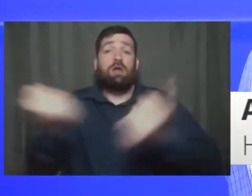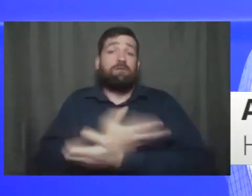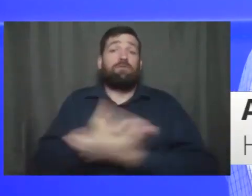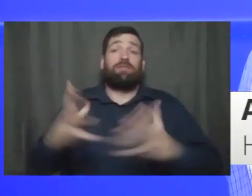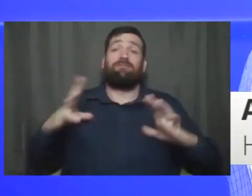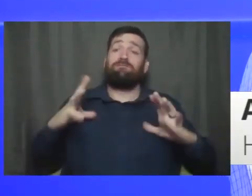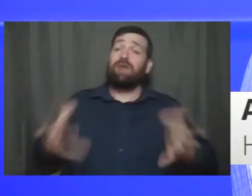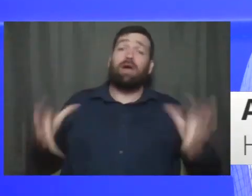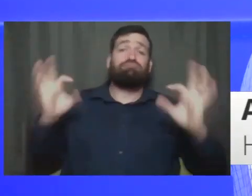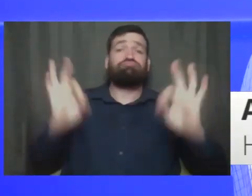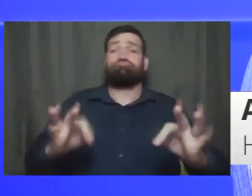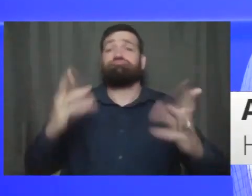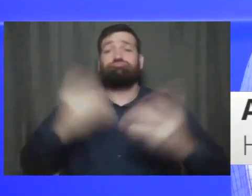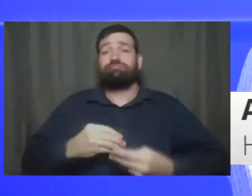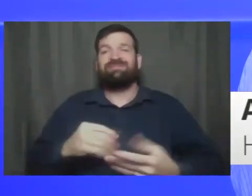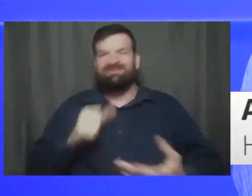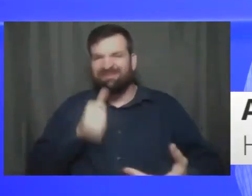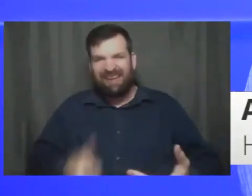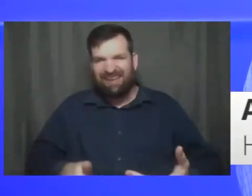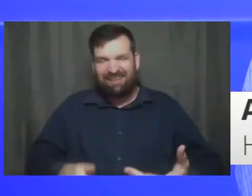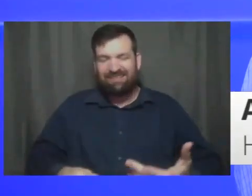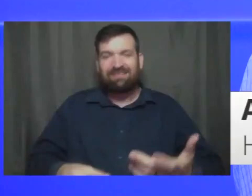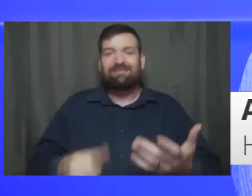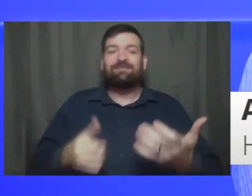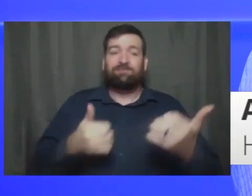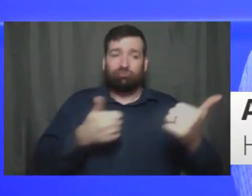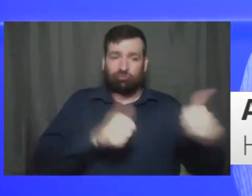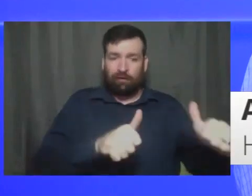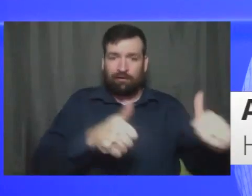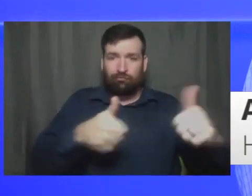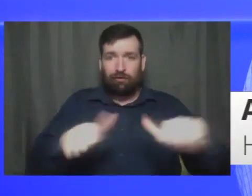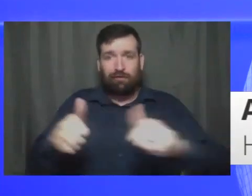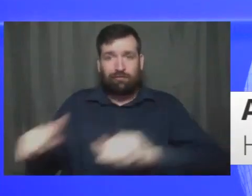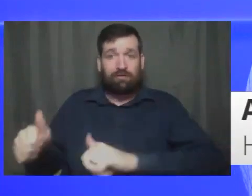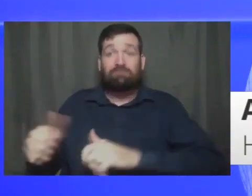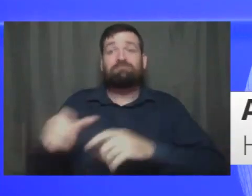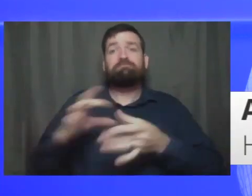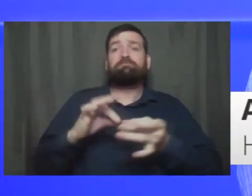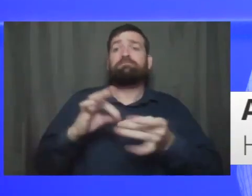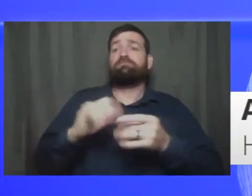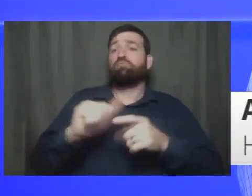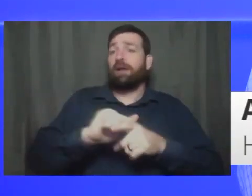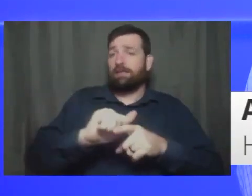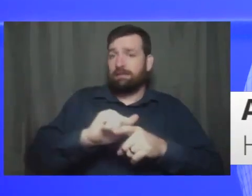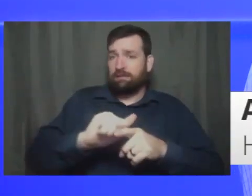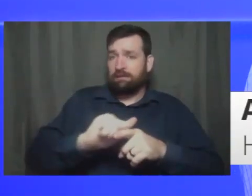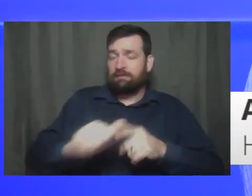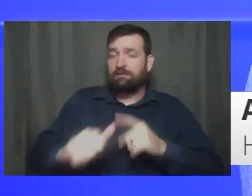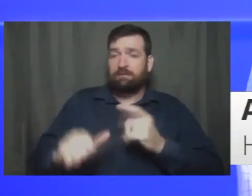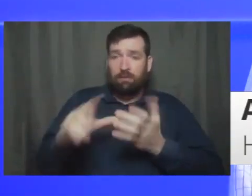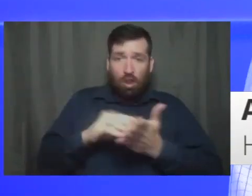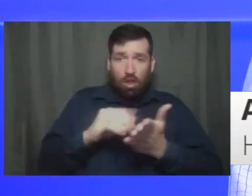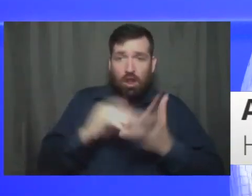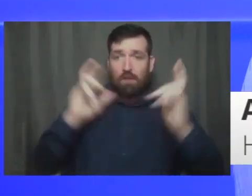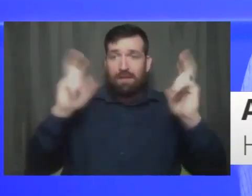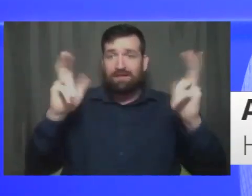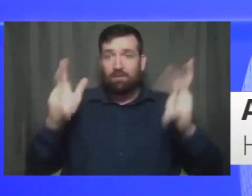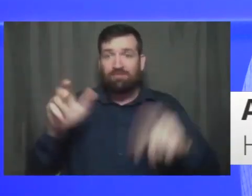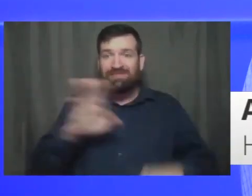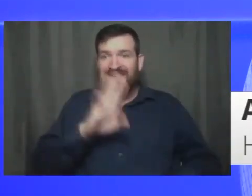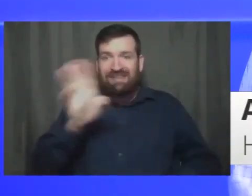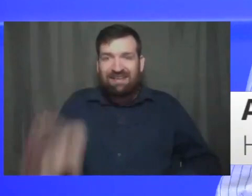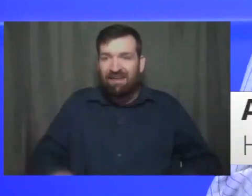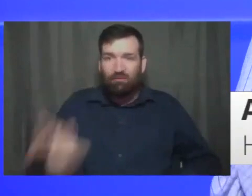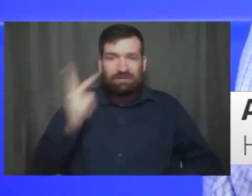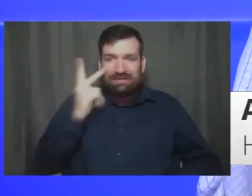it's taking those ideas and trying something different. And we touched on practicing. If you were going to learn basketball and you'd never seen or heard of basketball